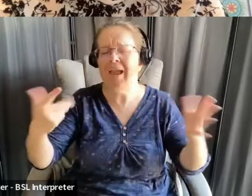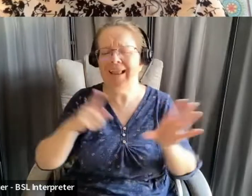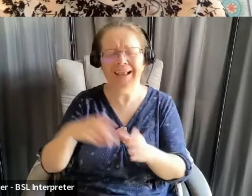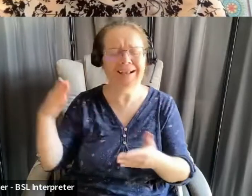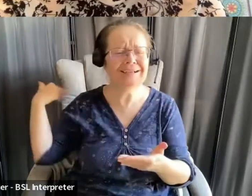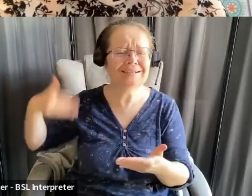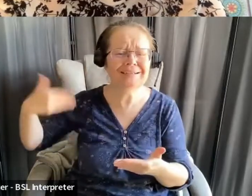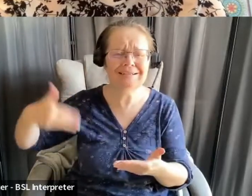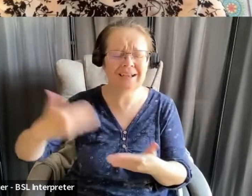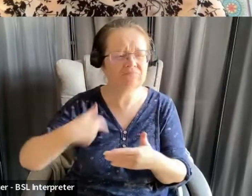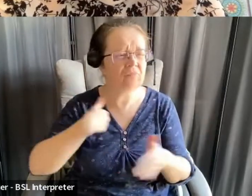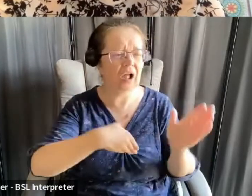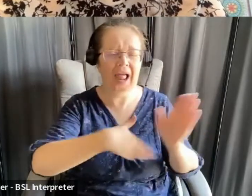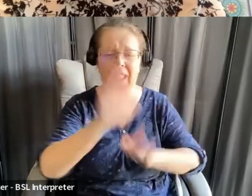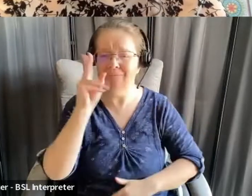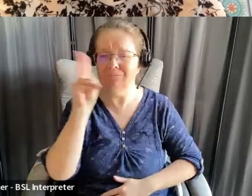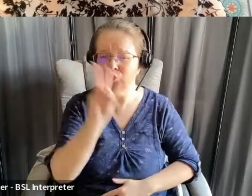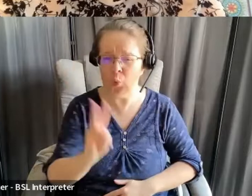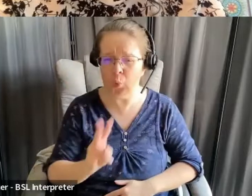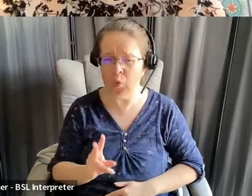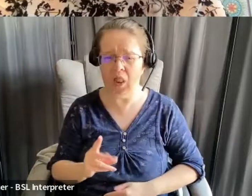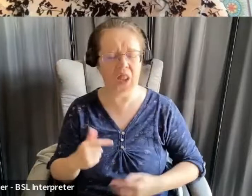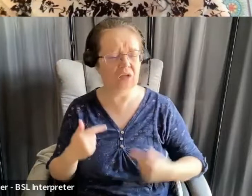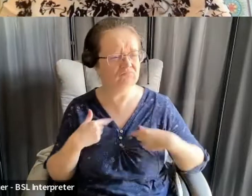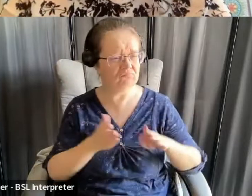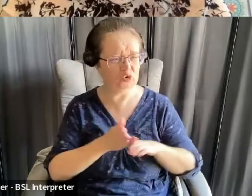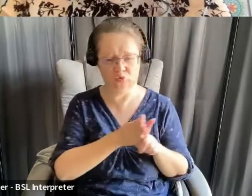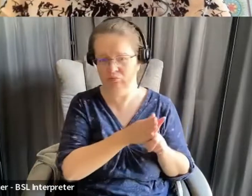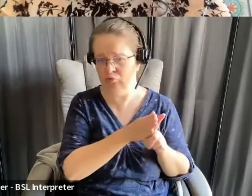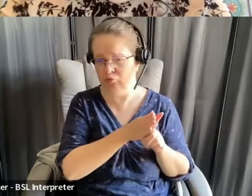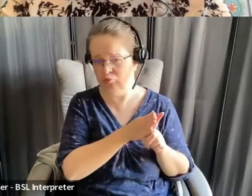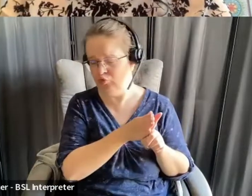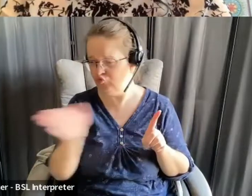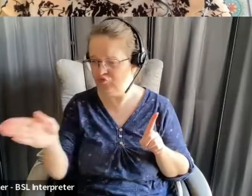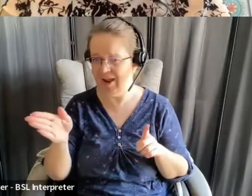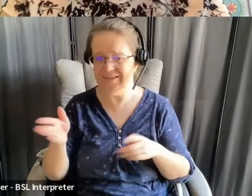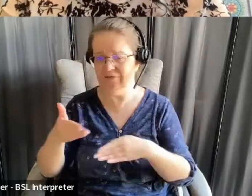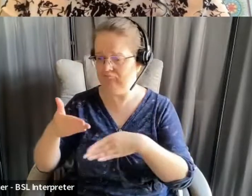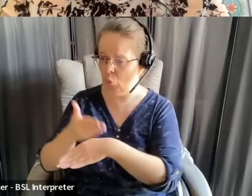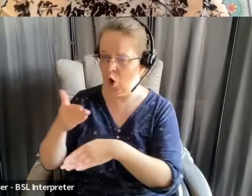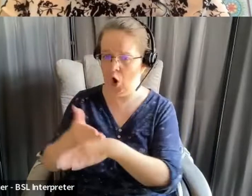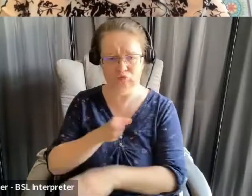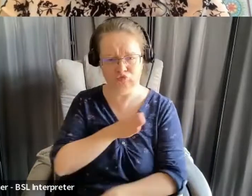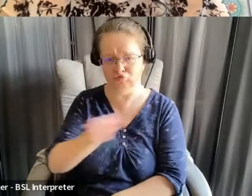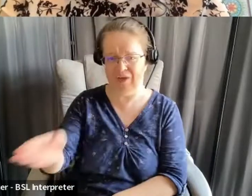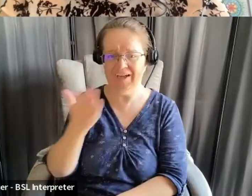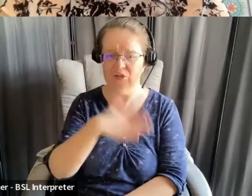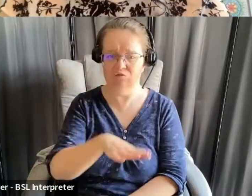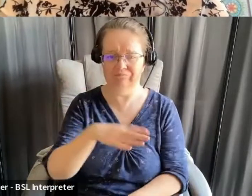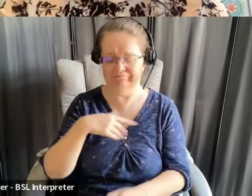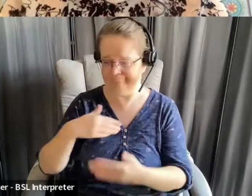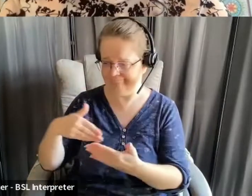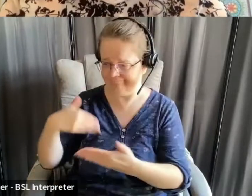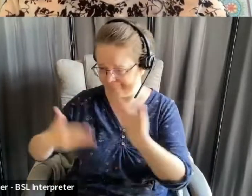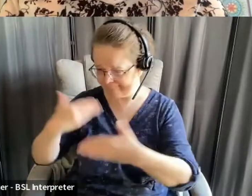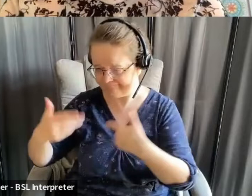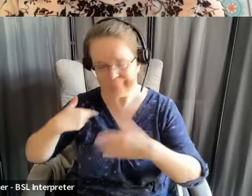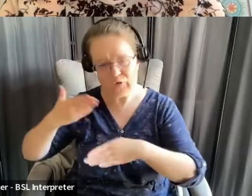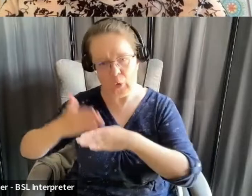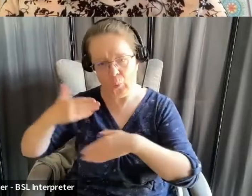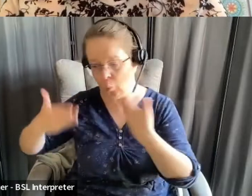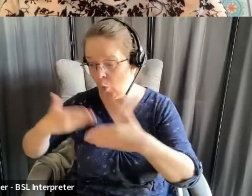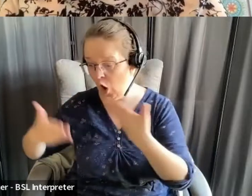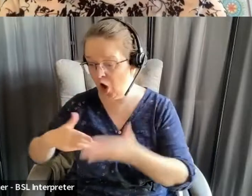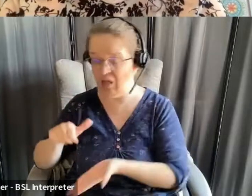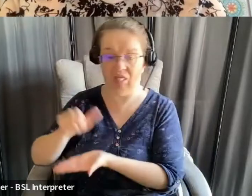so when I left school, I went straight in and into employment. I chucked myself into a